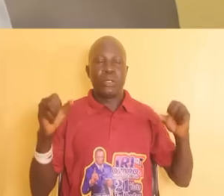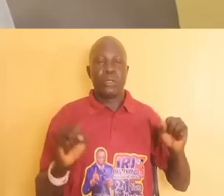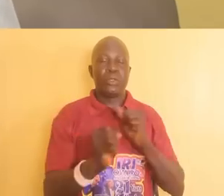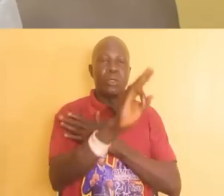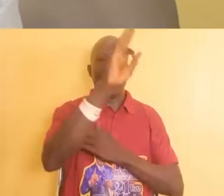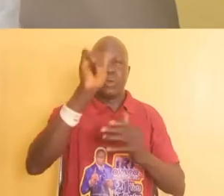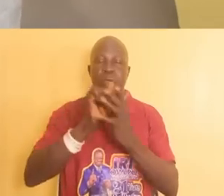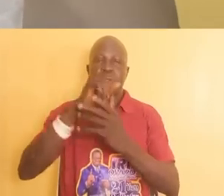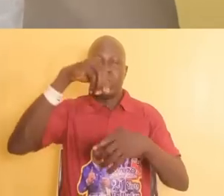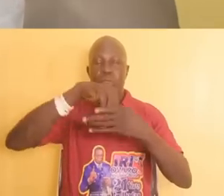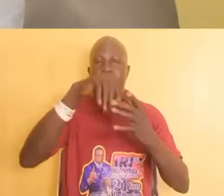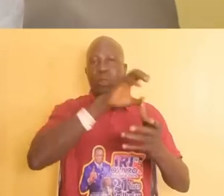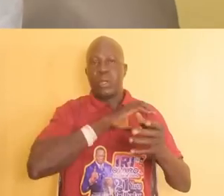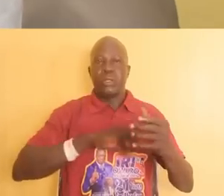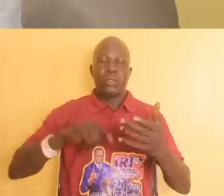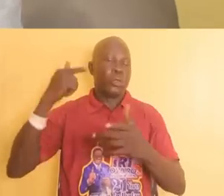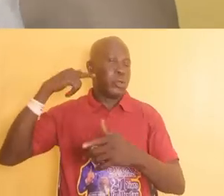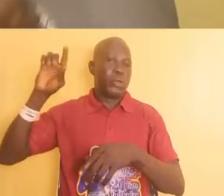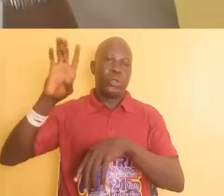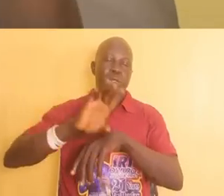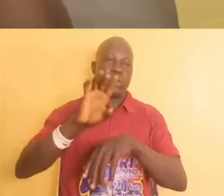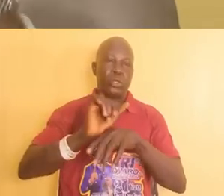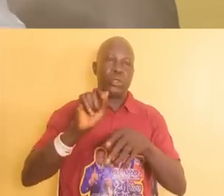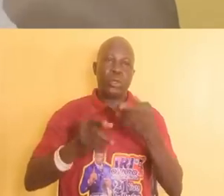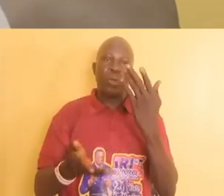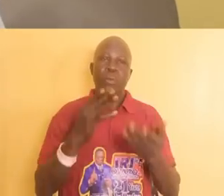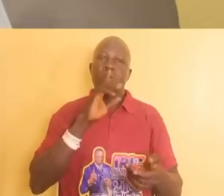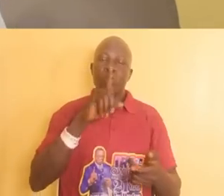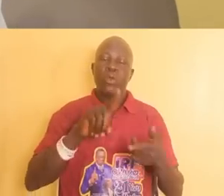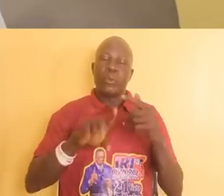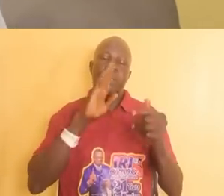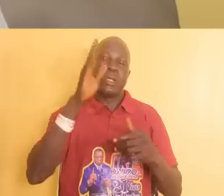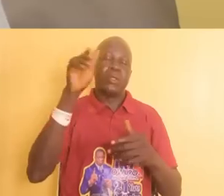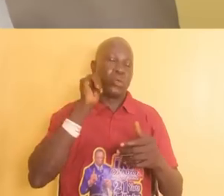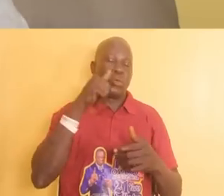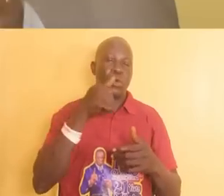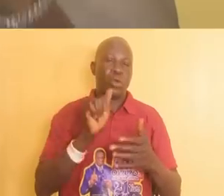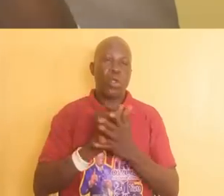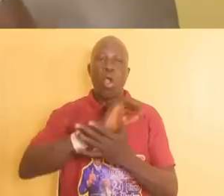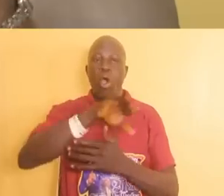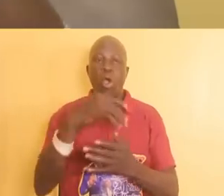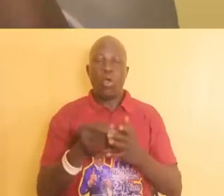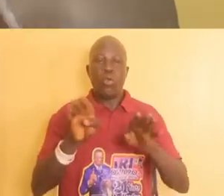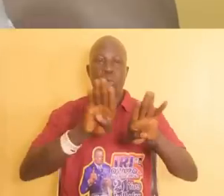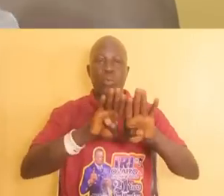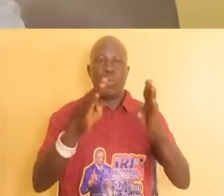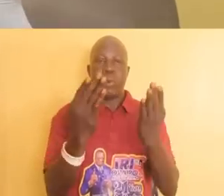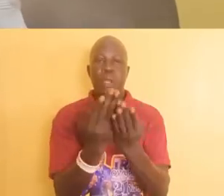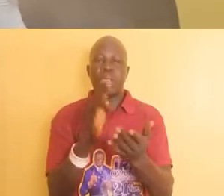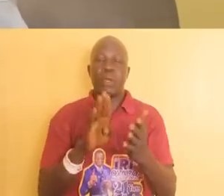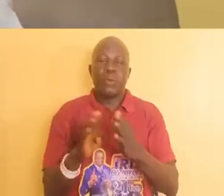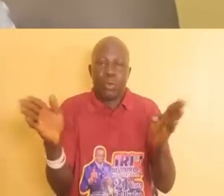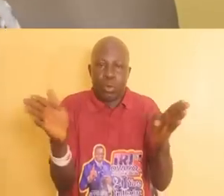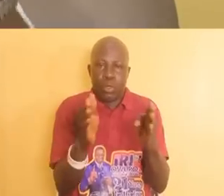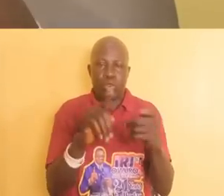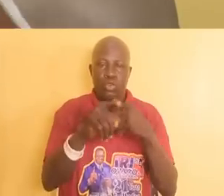pata yo wa ninu adua that we are prayer ni po de be lola make sure you go there tomorrow go practice wa to ba so mo all our